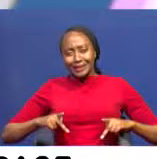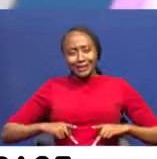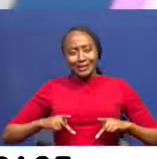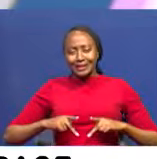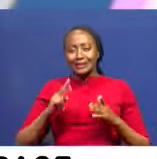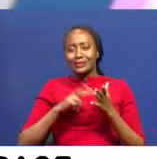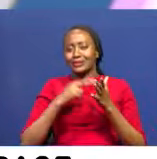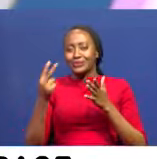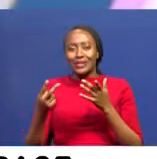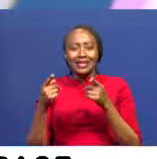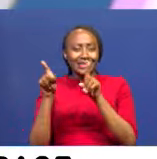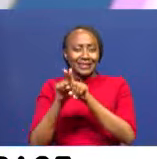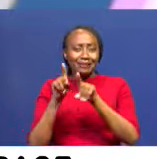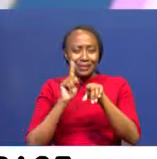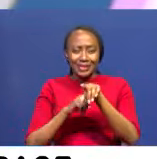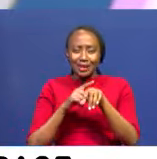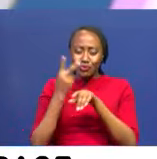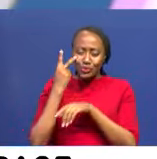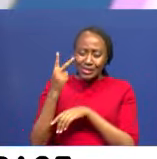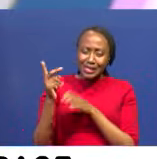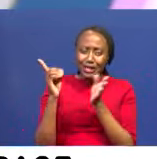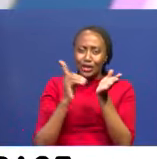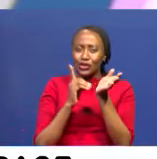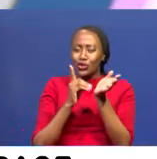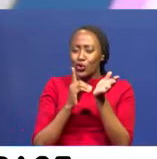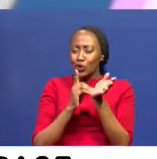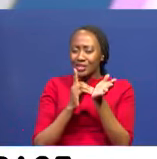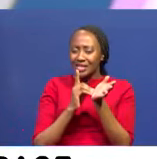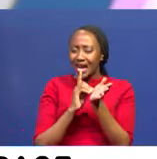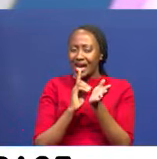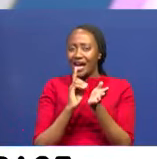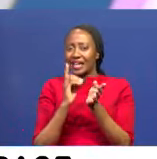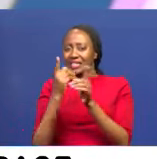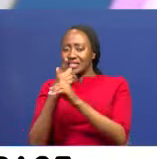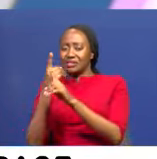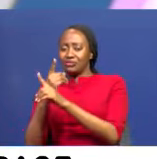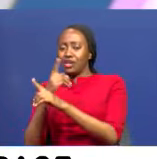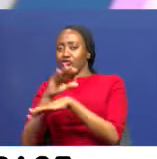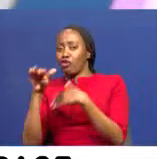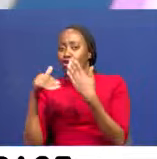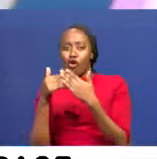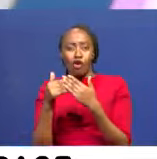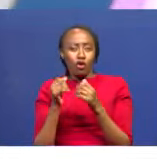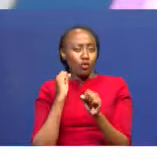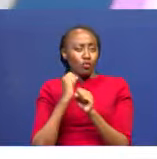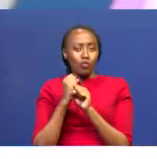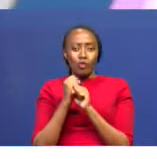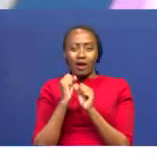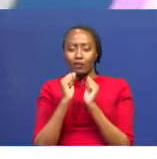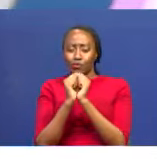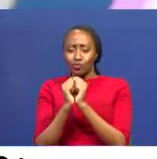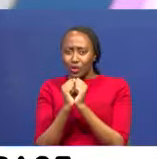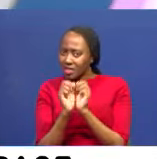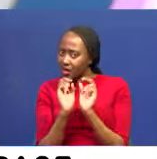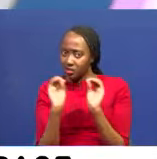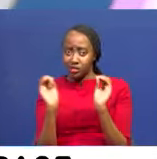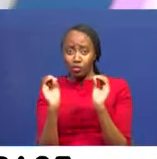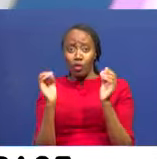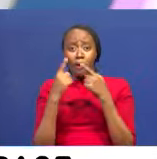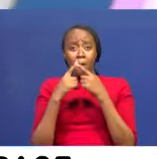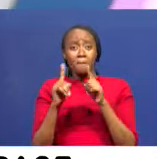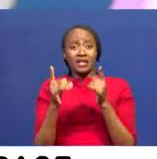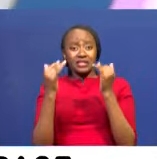different doctors that this patient is seeing are not talking to each other. So the central part becomes now the pharmacist, who is able